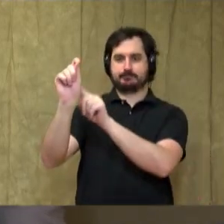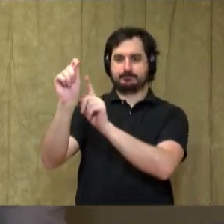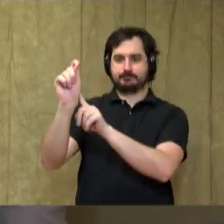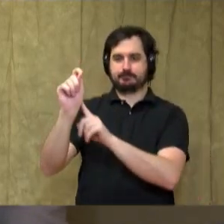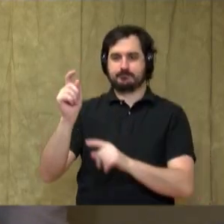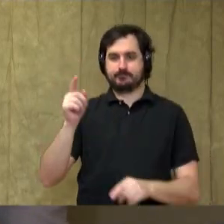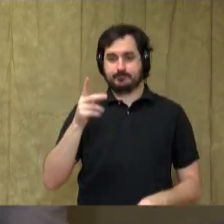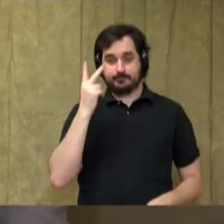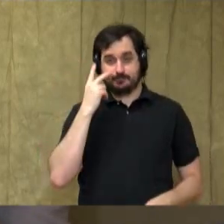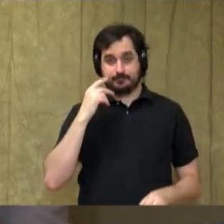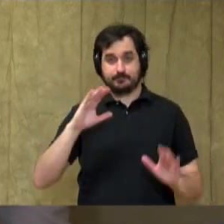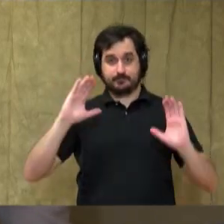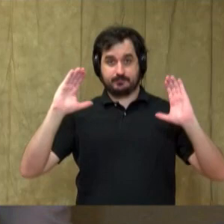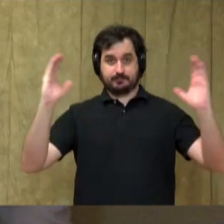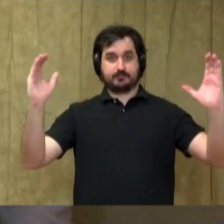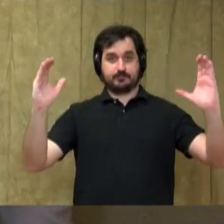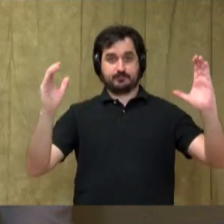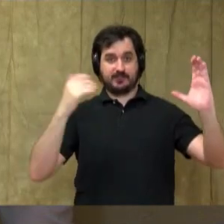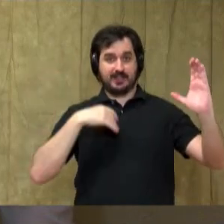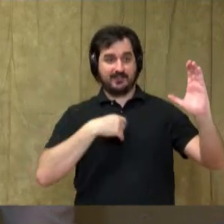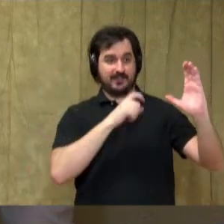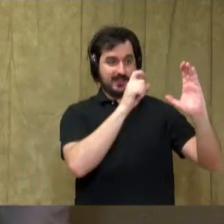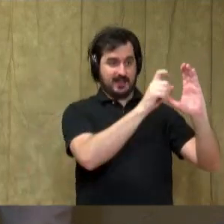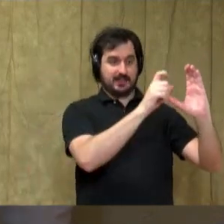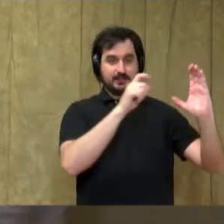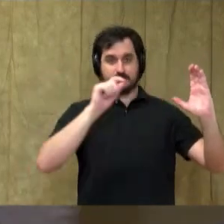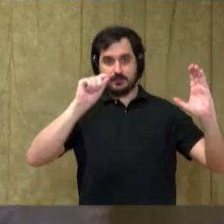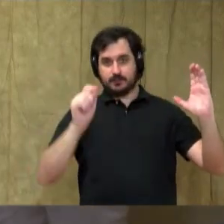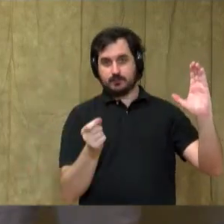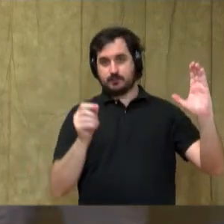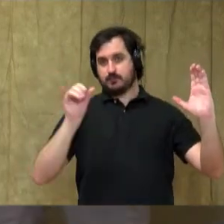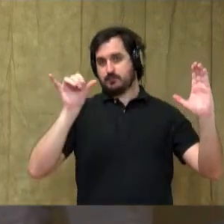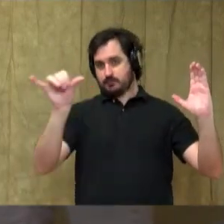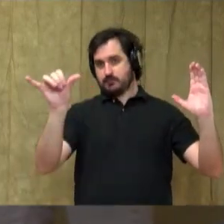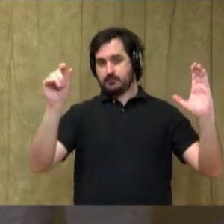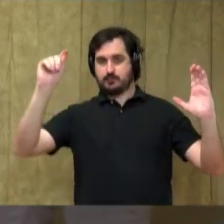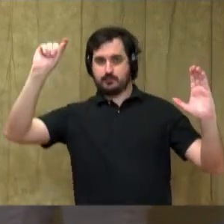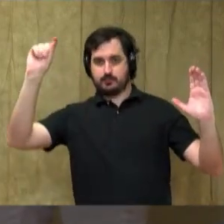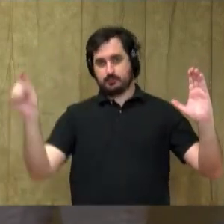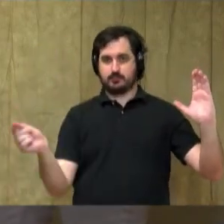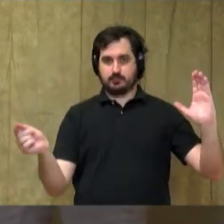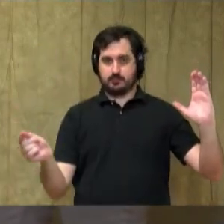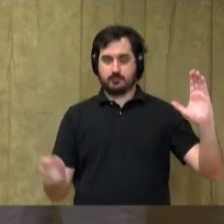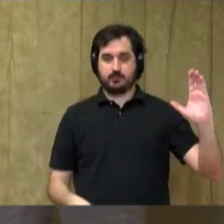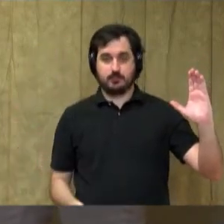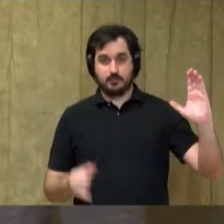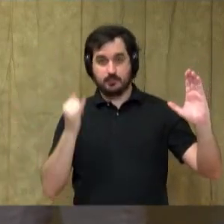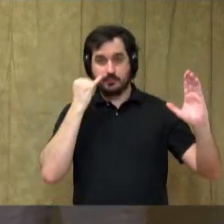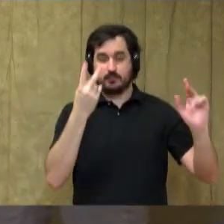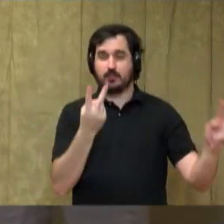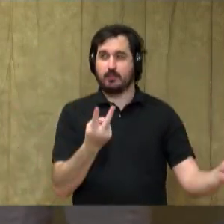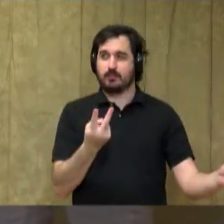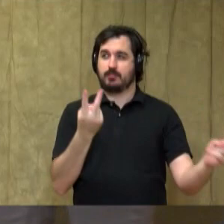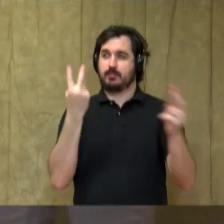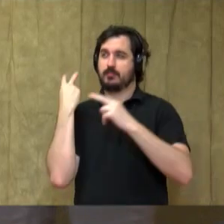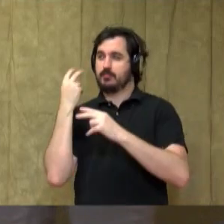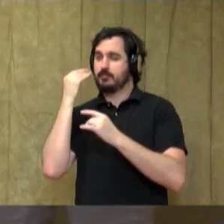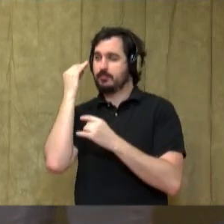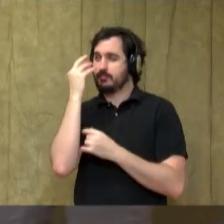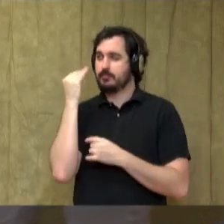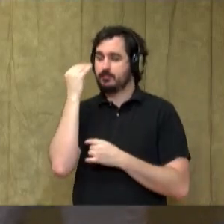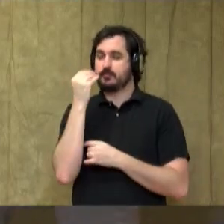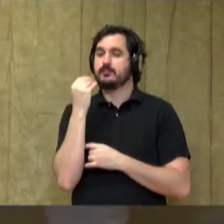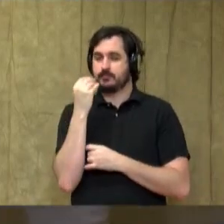parentheses and it says x, comma, y. If you look back at what we did with our